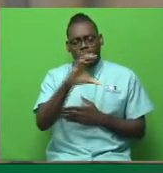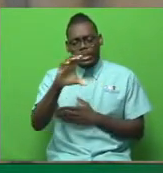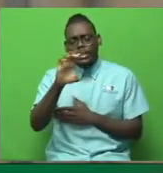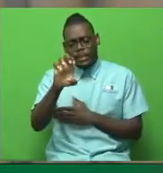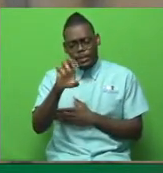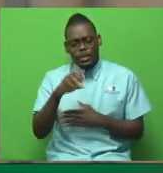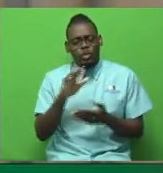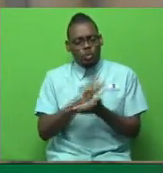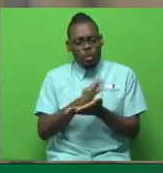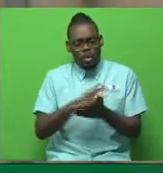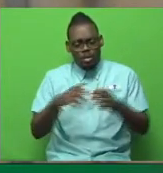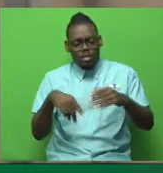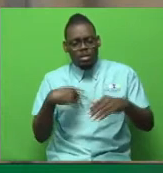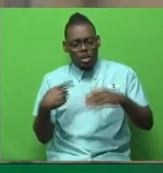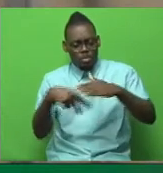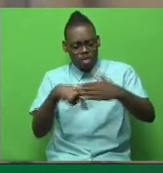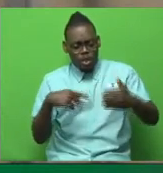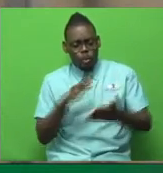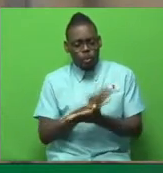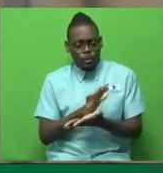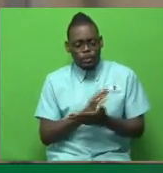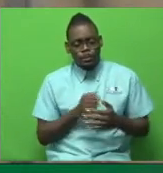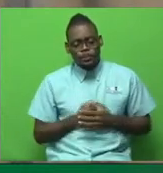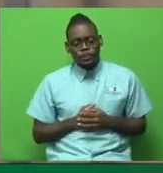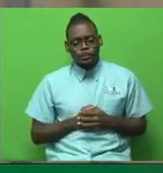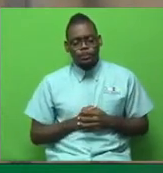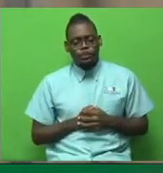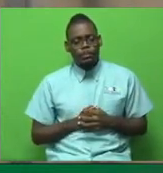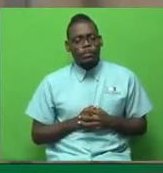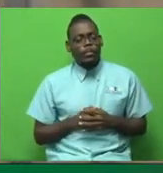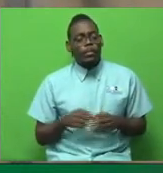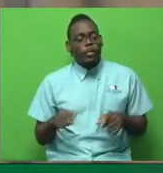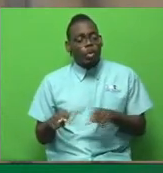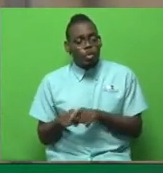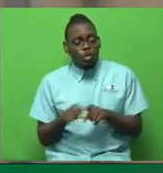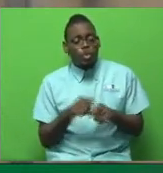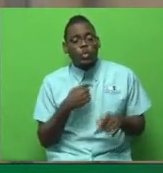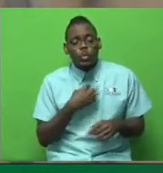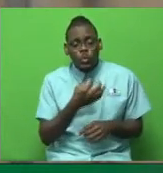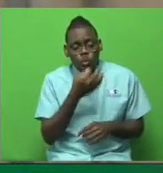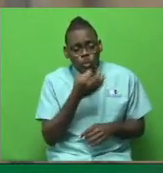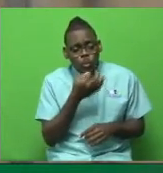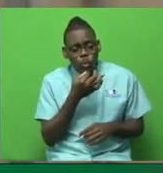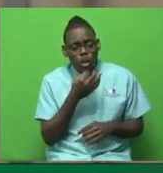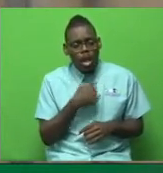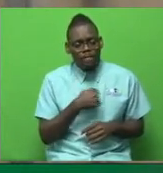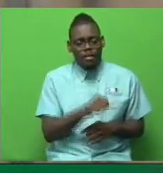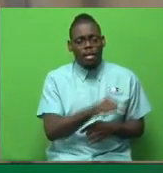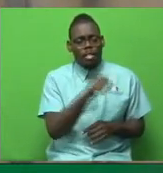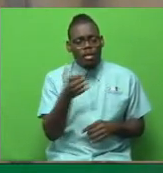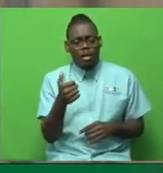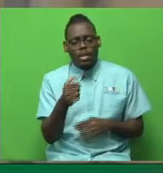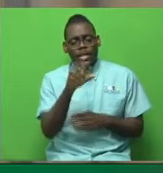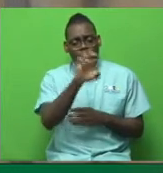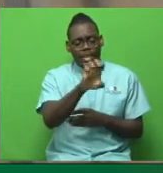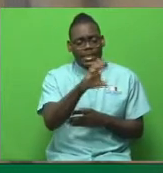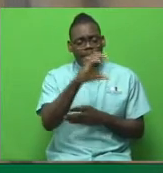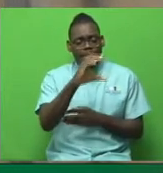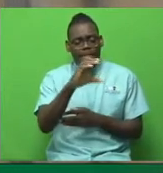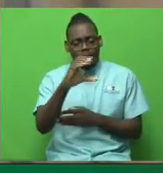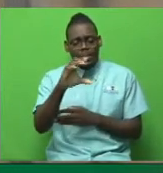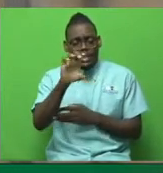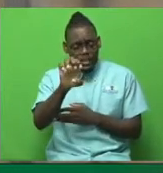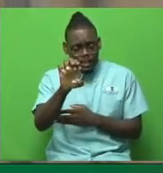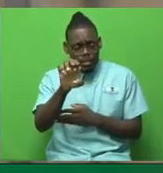time and we have the pending construction of the Maracas Bay ecce that is only cards water infrastructure